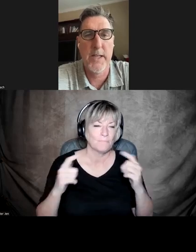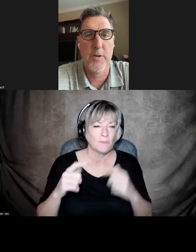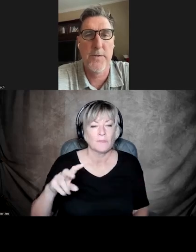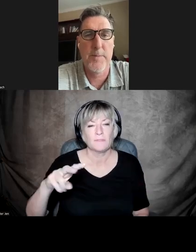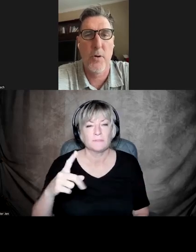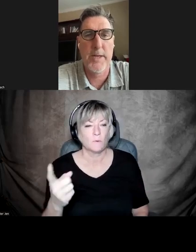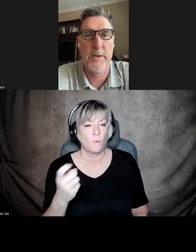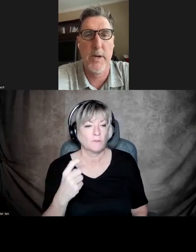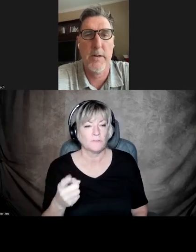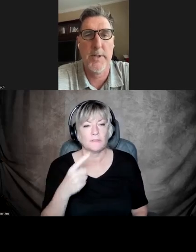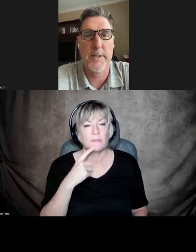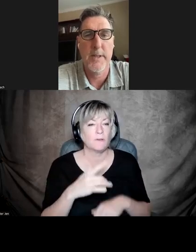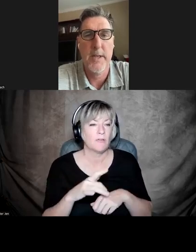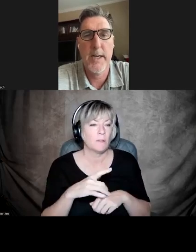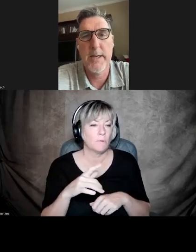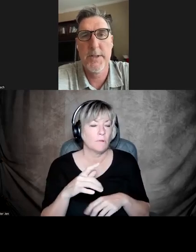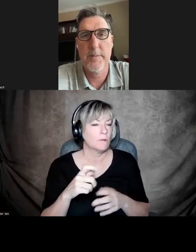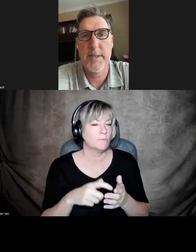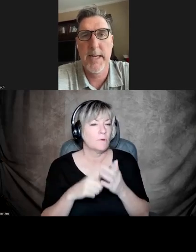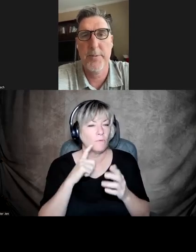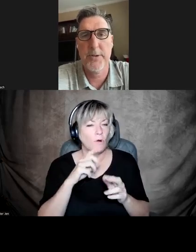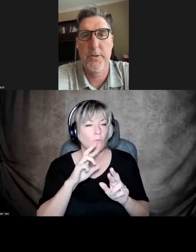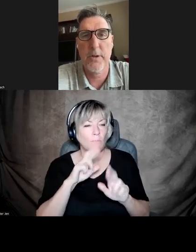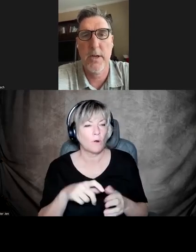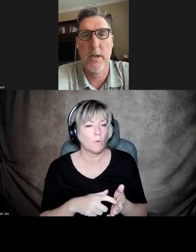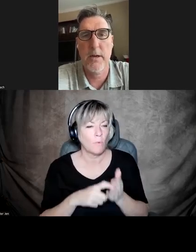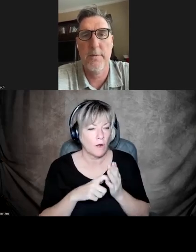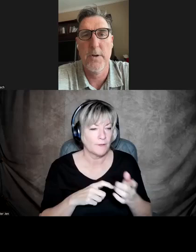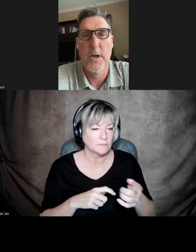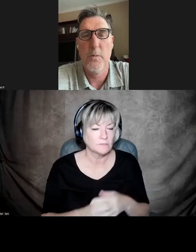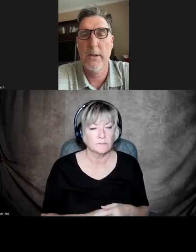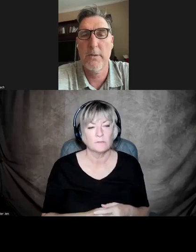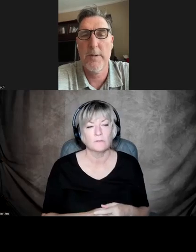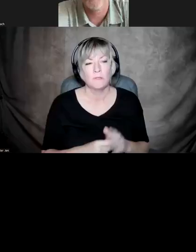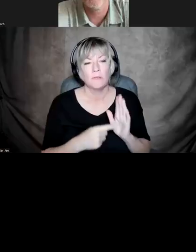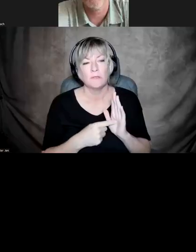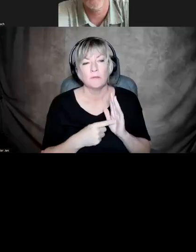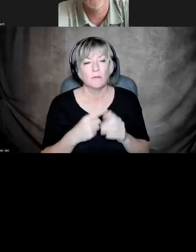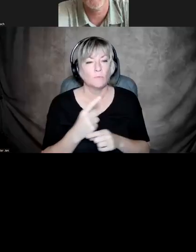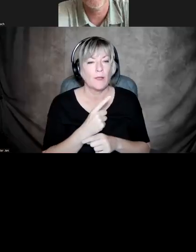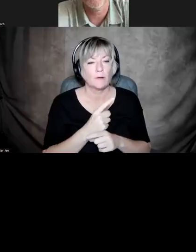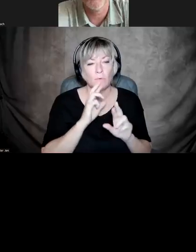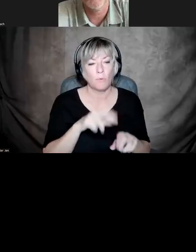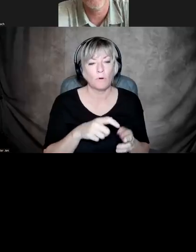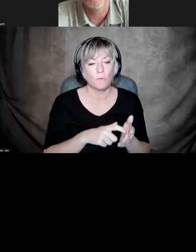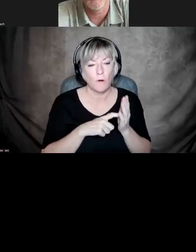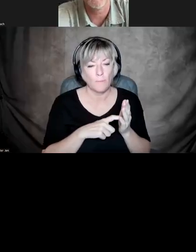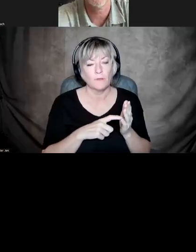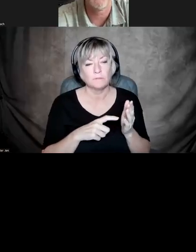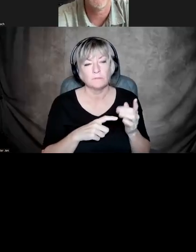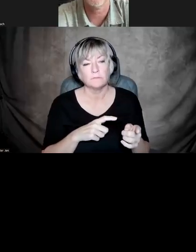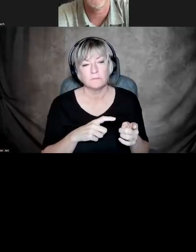what's available for reporting requirements? And here's some examples of regular reporting requirements that